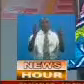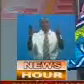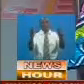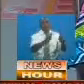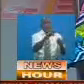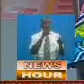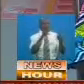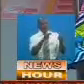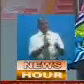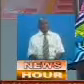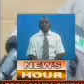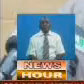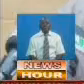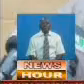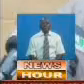residents.